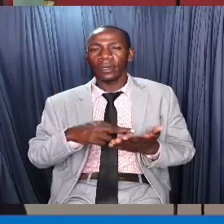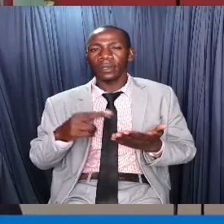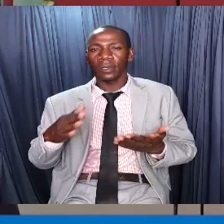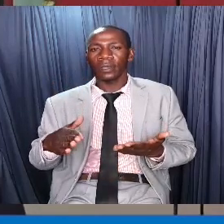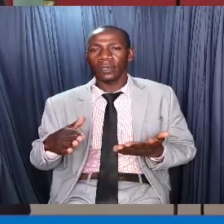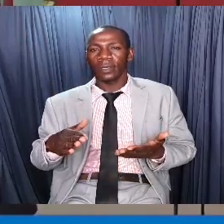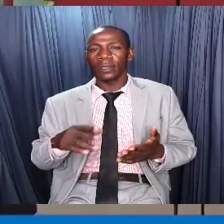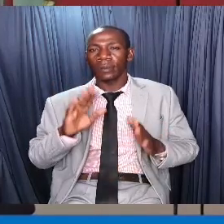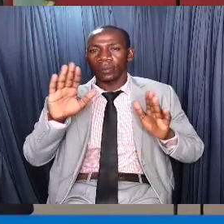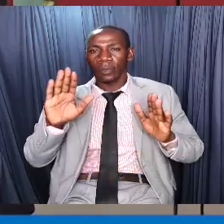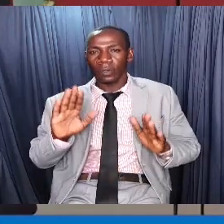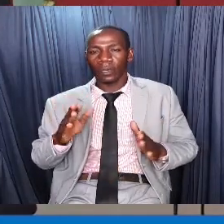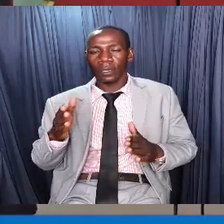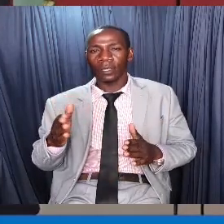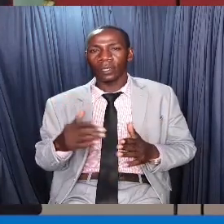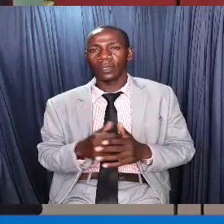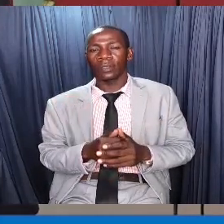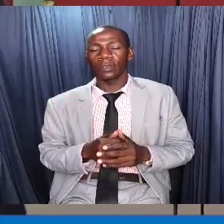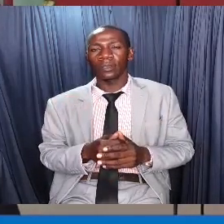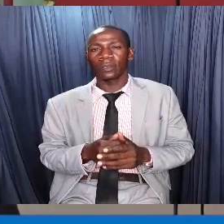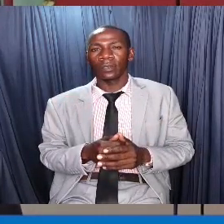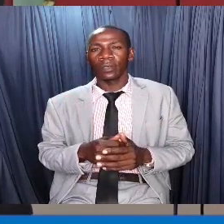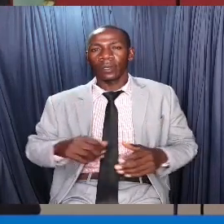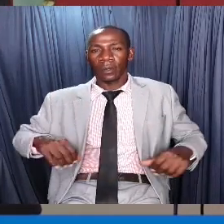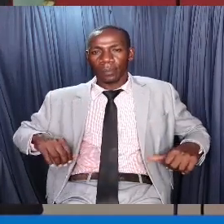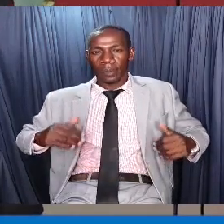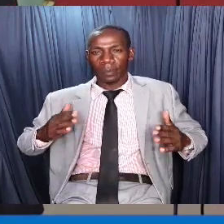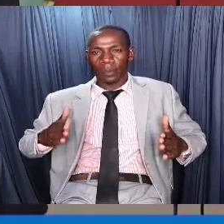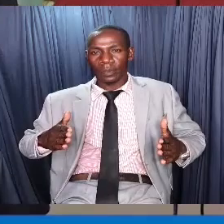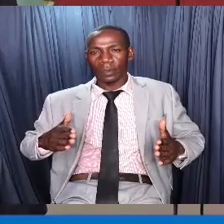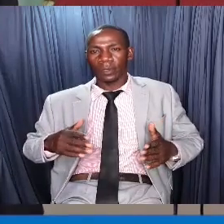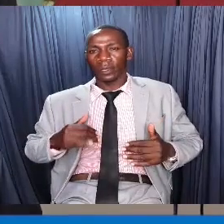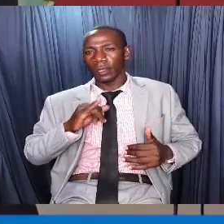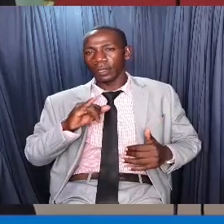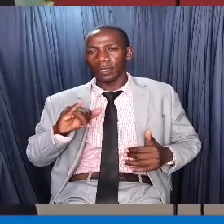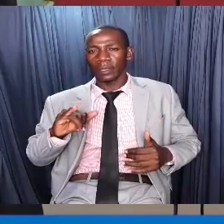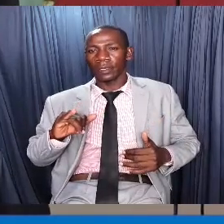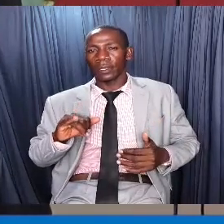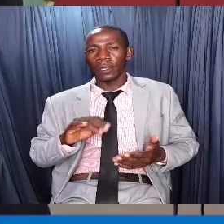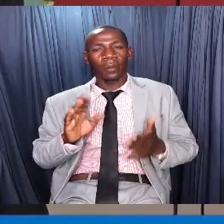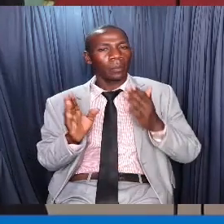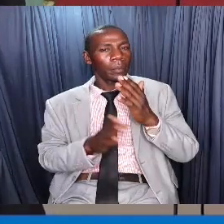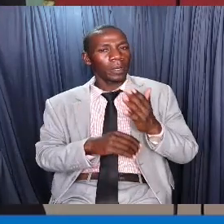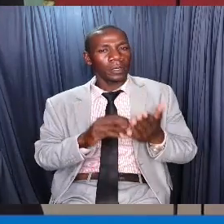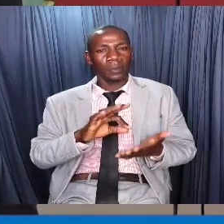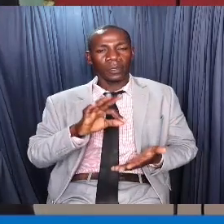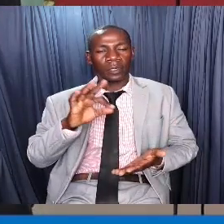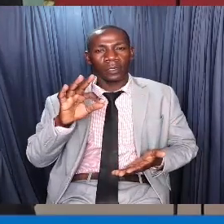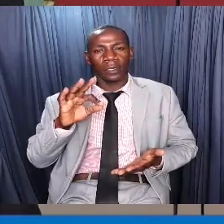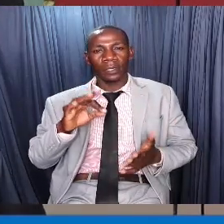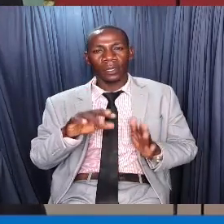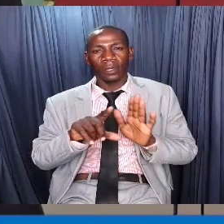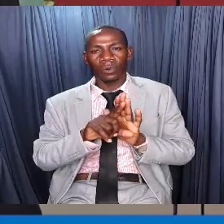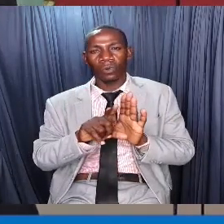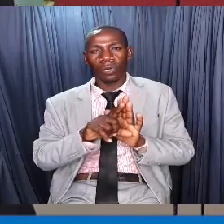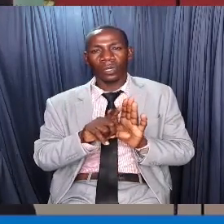Yeye ndiye anastahili. He is the one who deserves. Mtu wa kiburi alivyo. One with pride, how he behaves. Ni roho mbaya sana. A very evil spirit in him. Soma Luka huyo